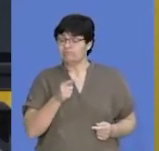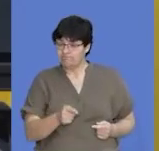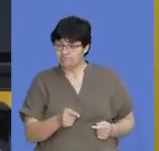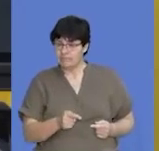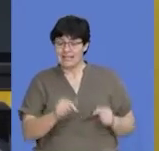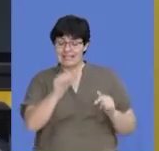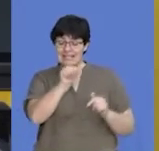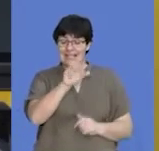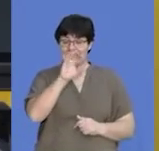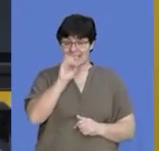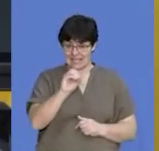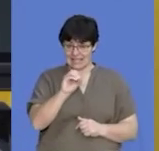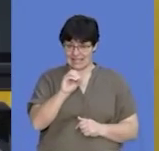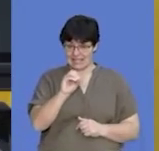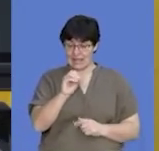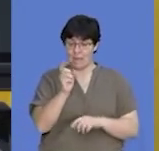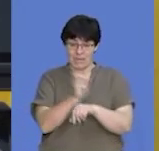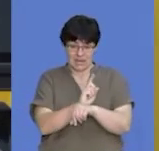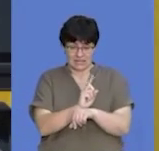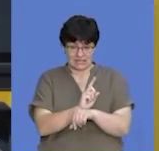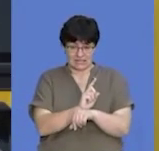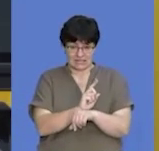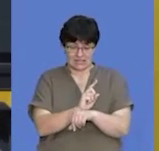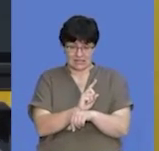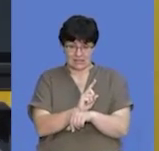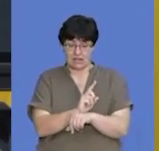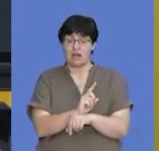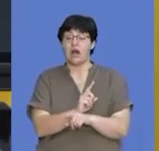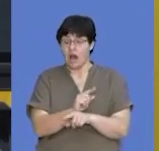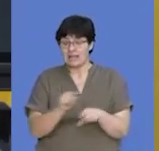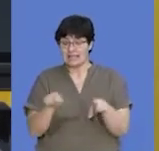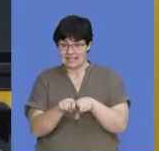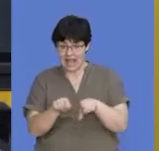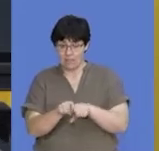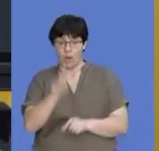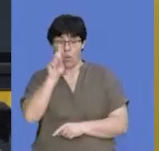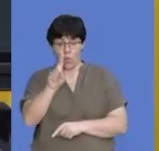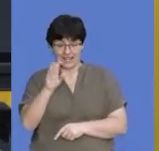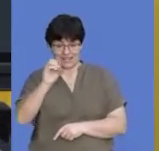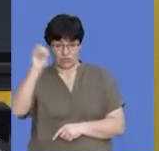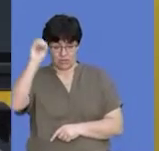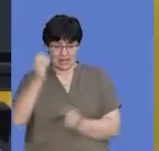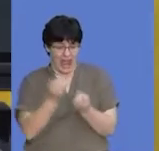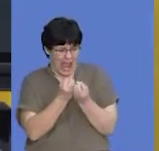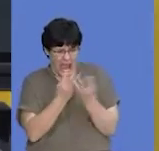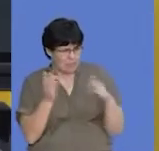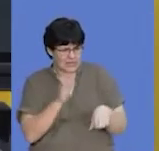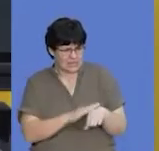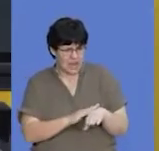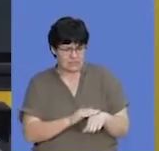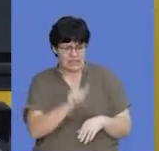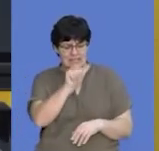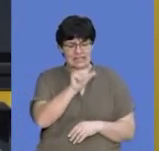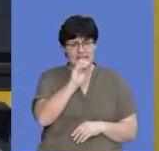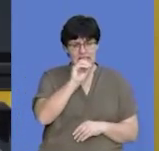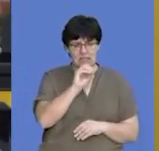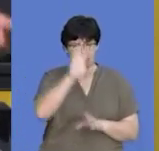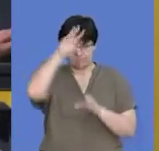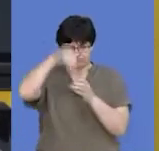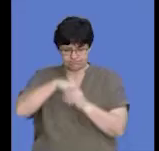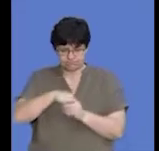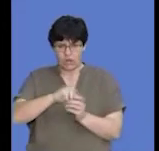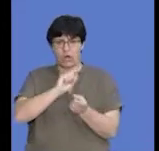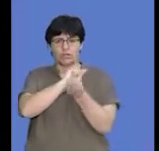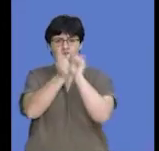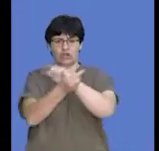does 60, which is 60 minutes, which is also equal to 1 degree, how many times does 60 go into my total